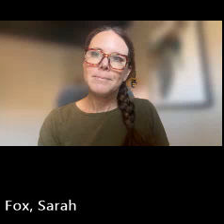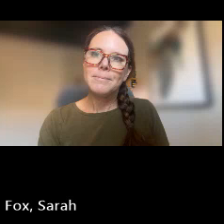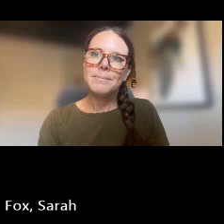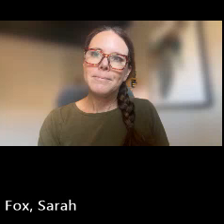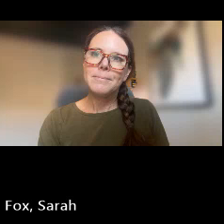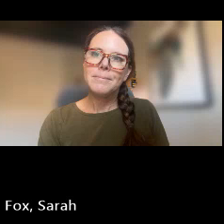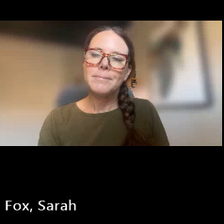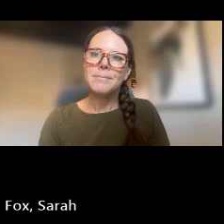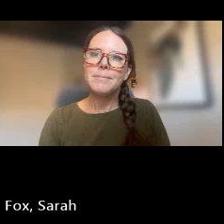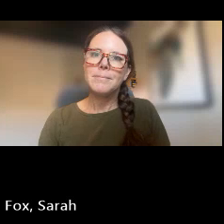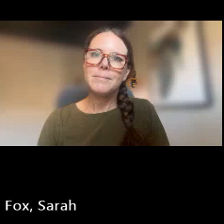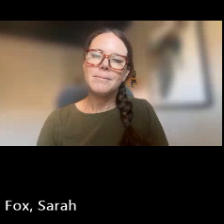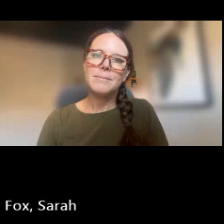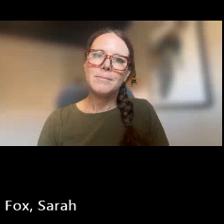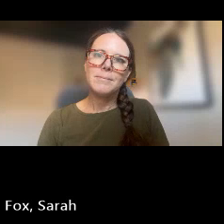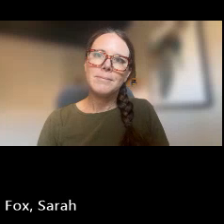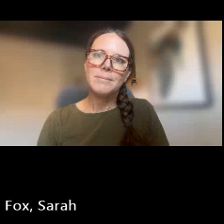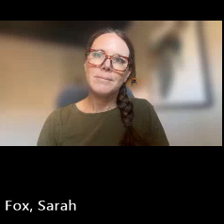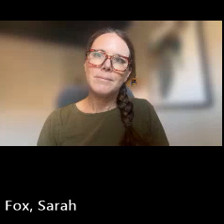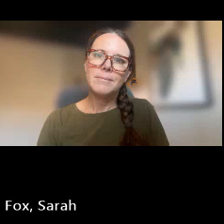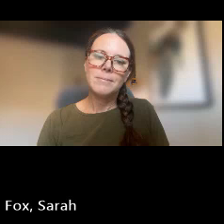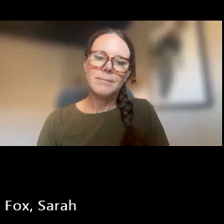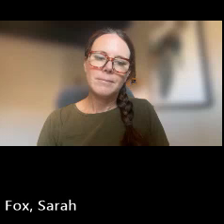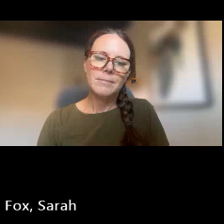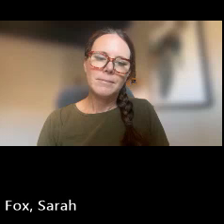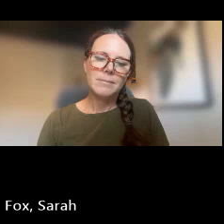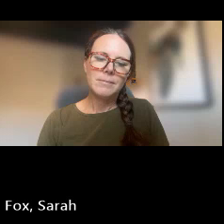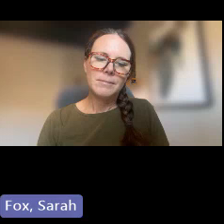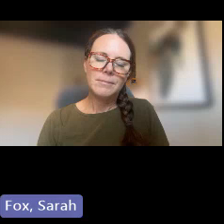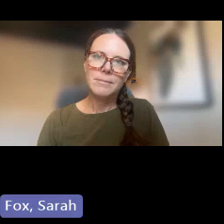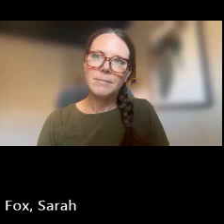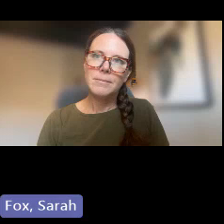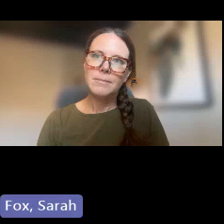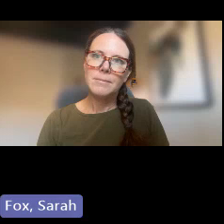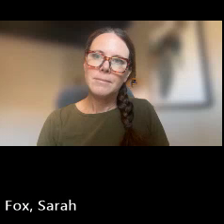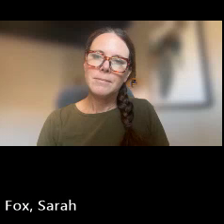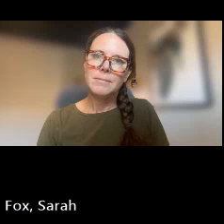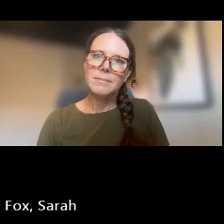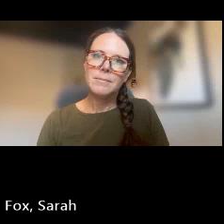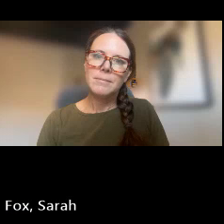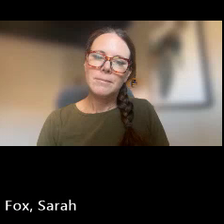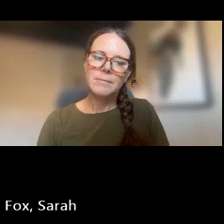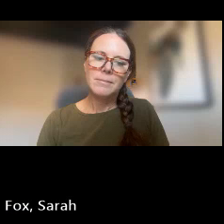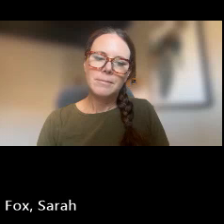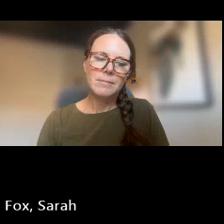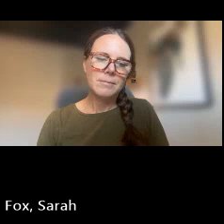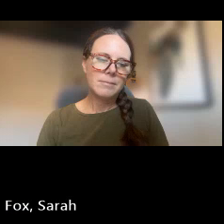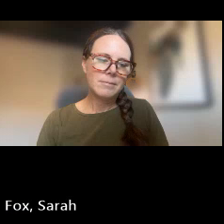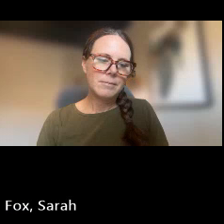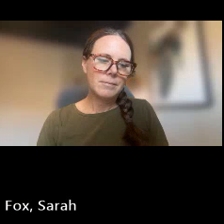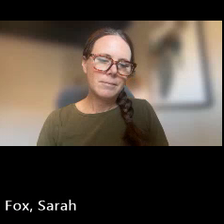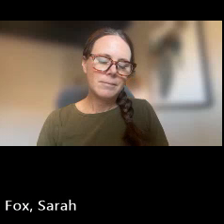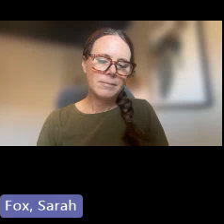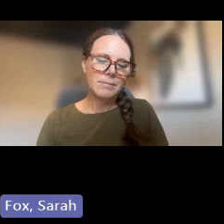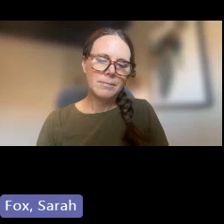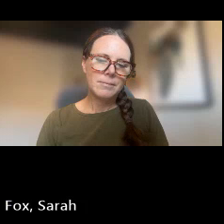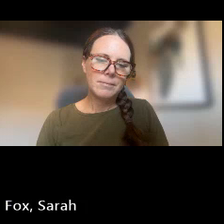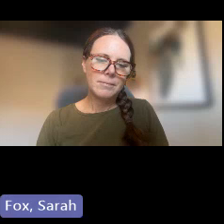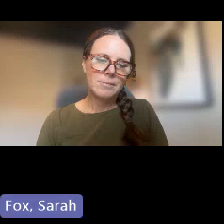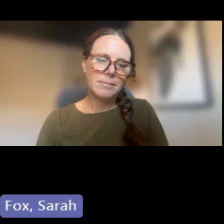quickly the process went. So I think it just makes it easier to bring them all in because the dollar